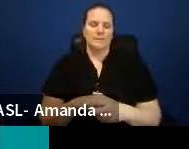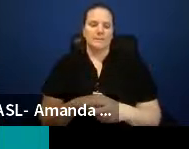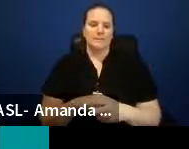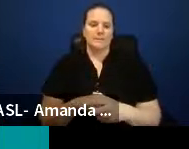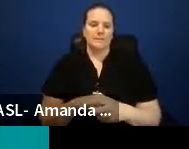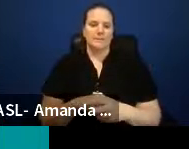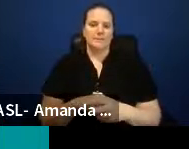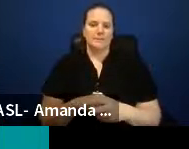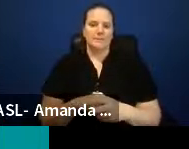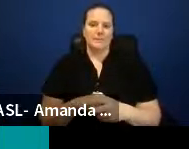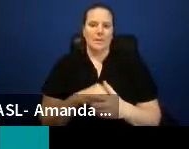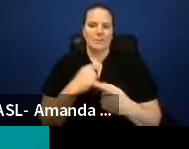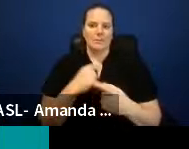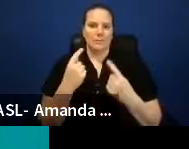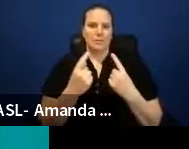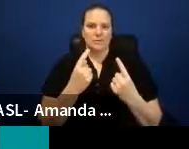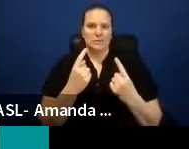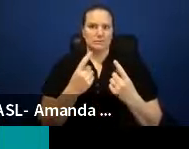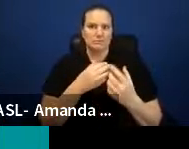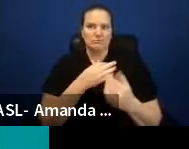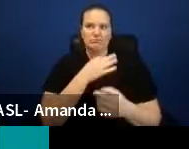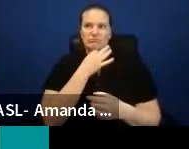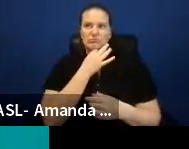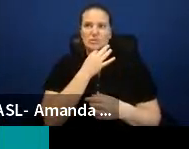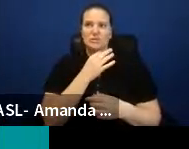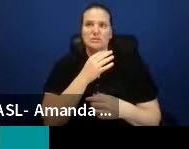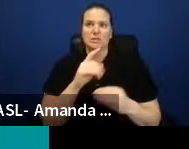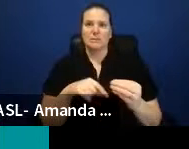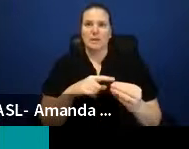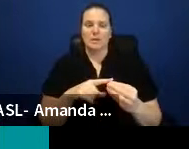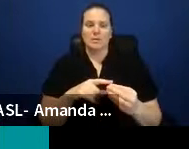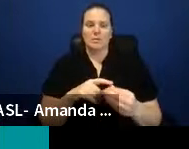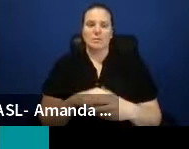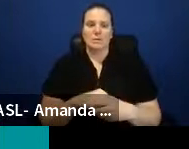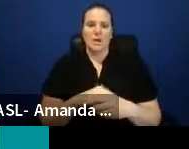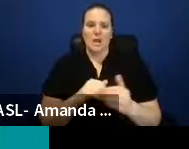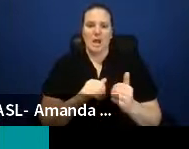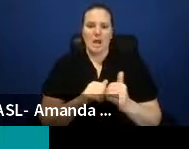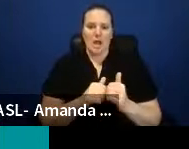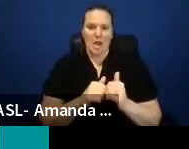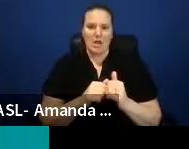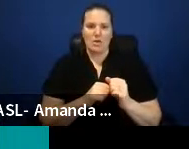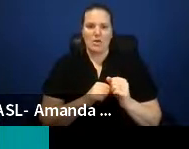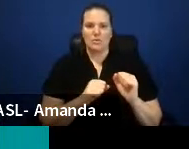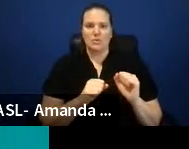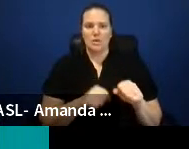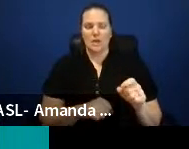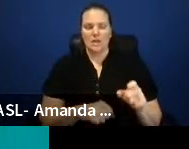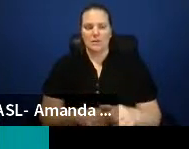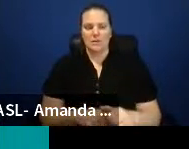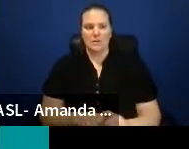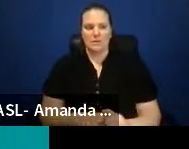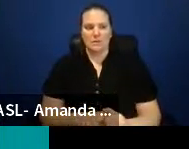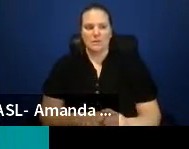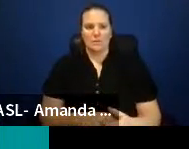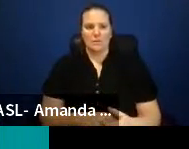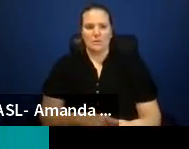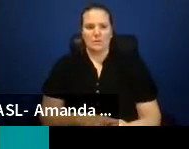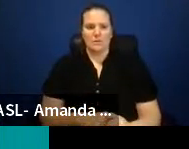I'm curious about how you'll be